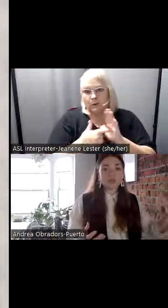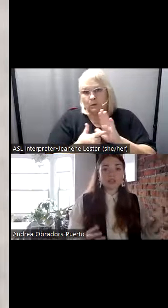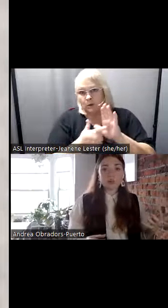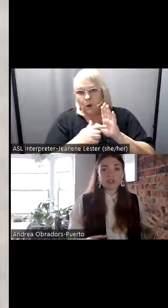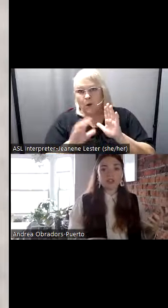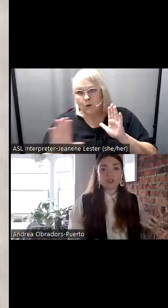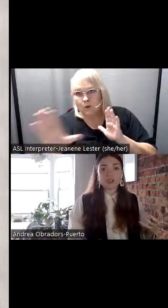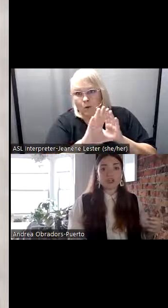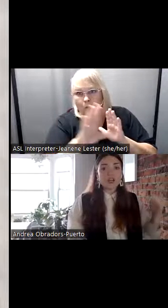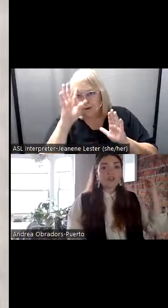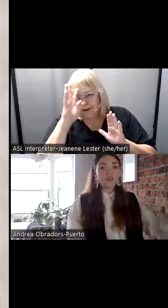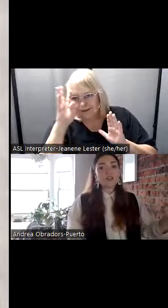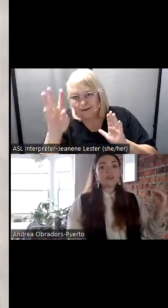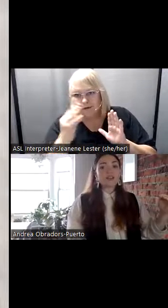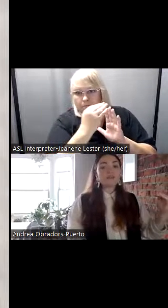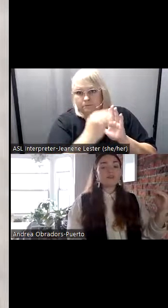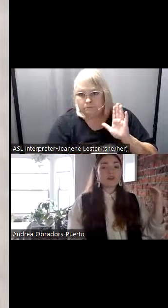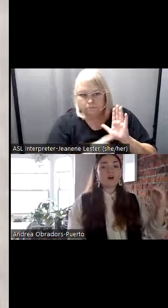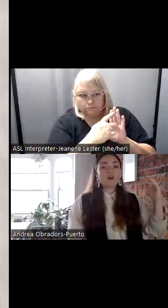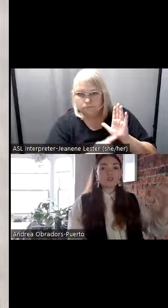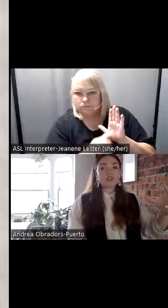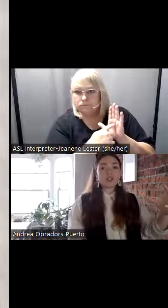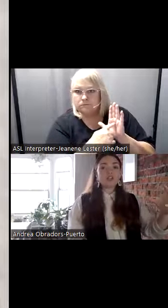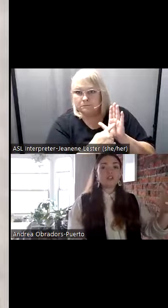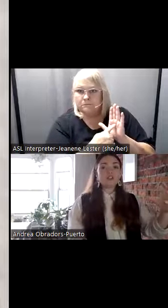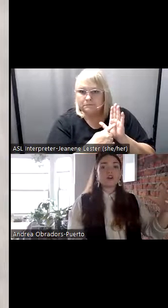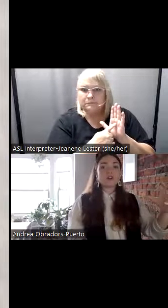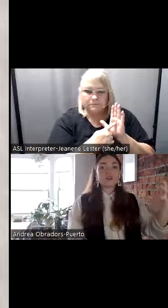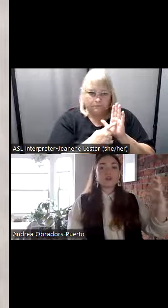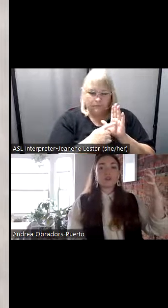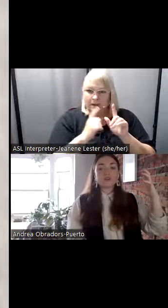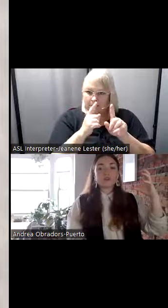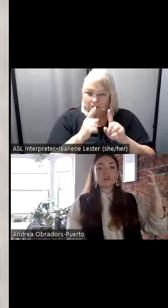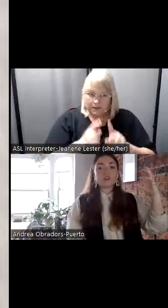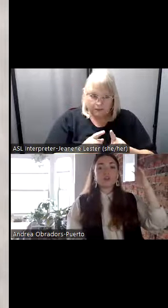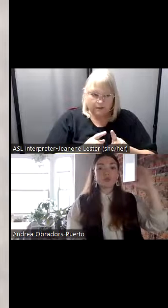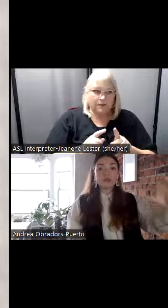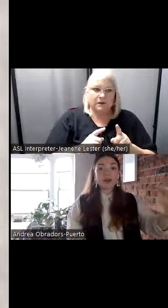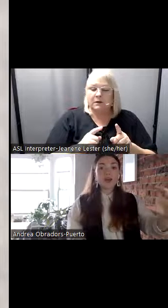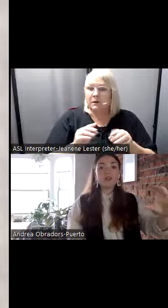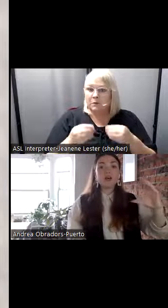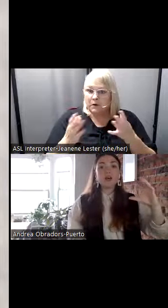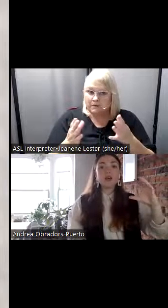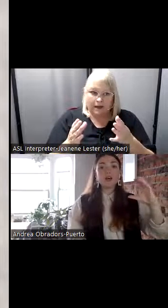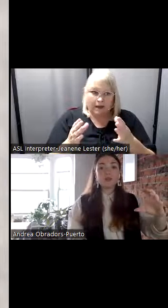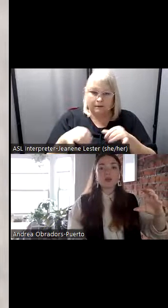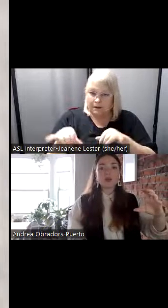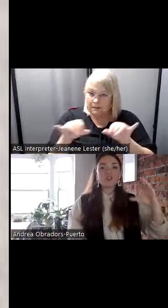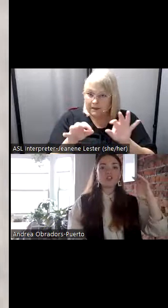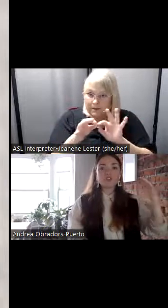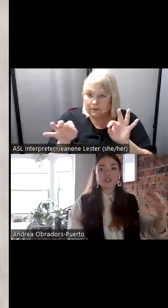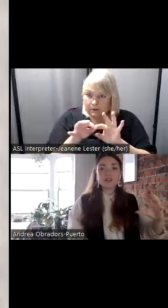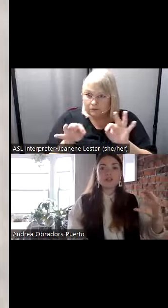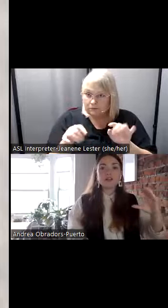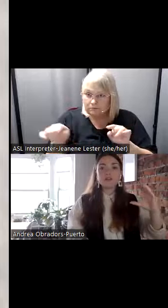design tools, as we mentioned earlier. The objectives, though, of co-creation are to provide a common